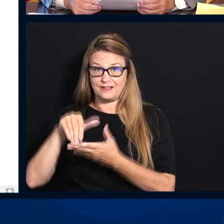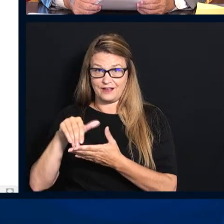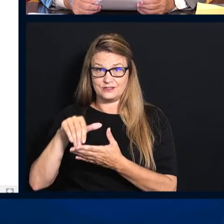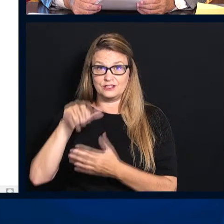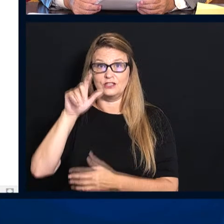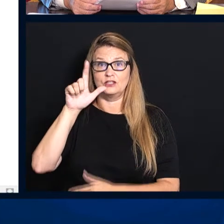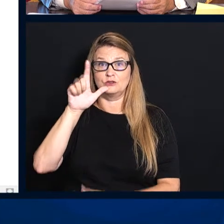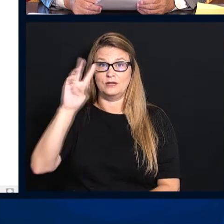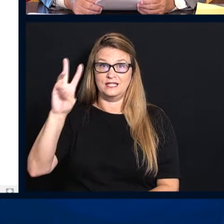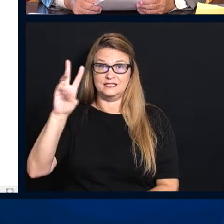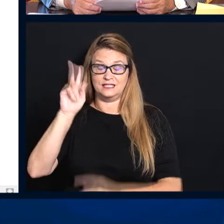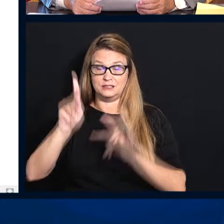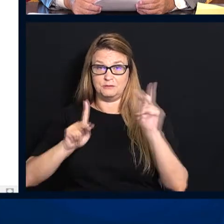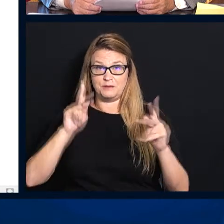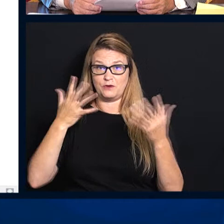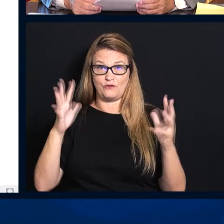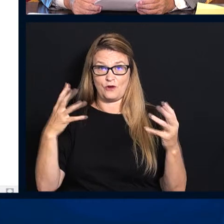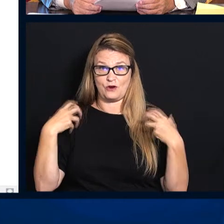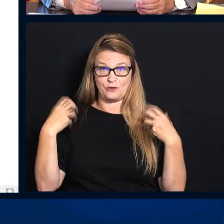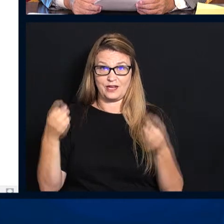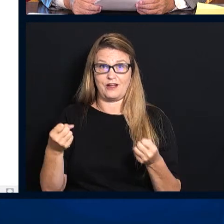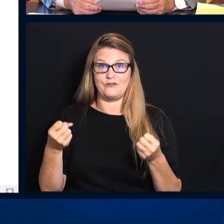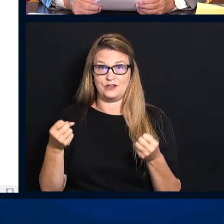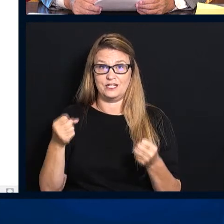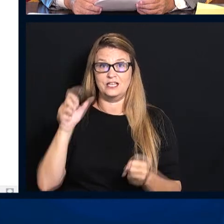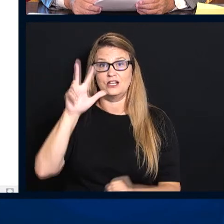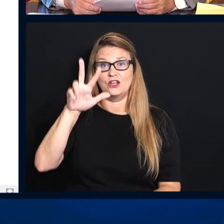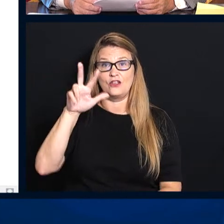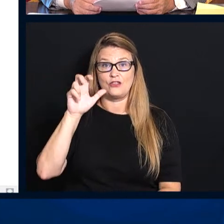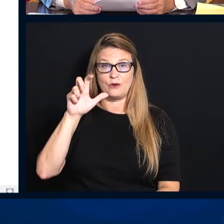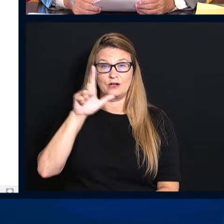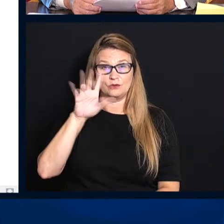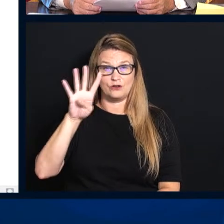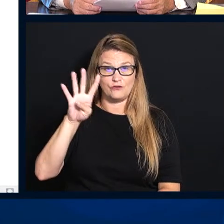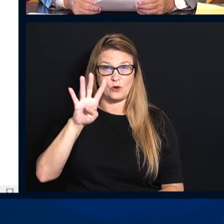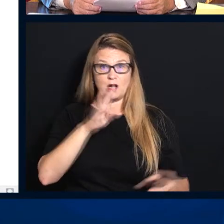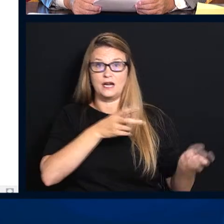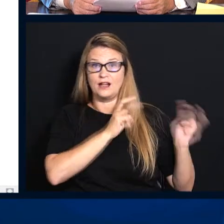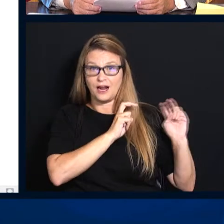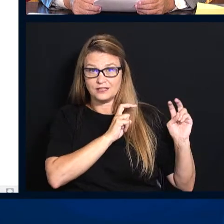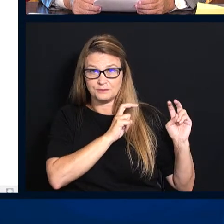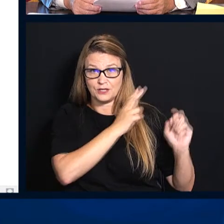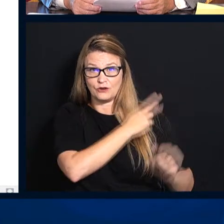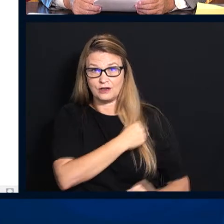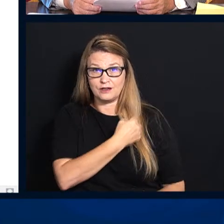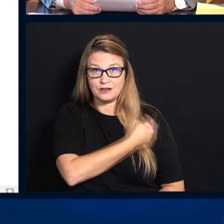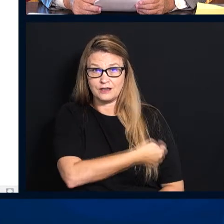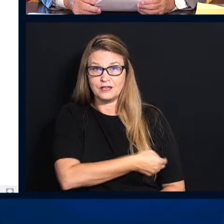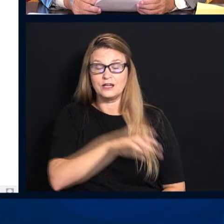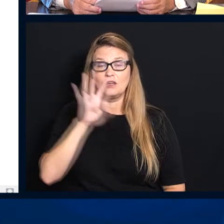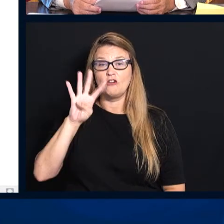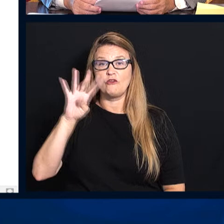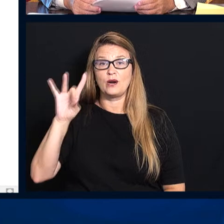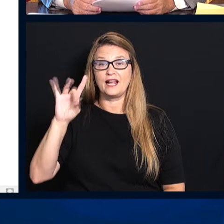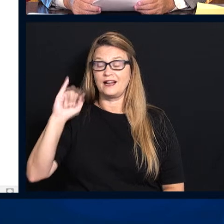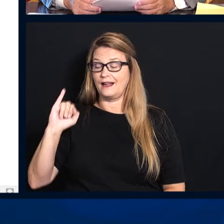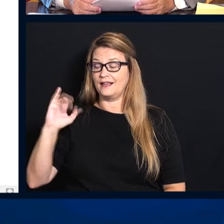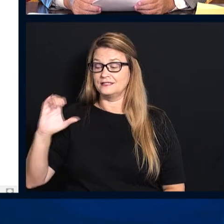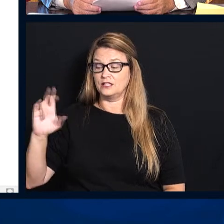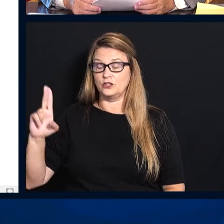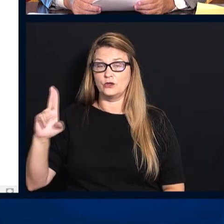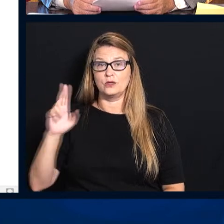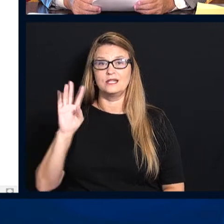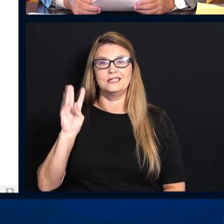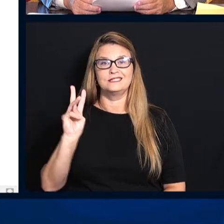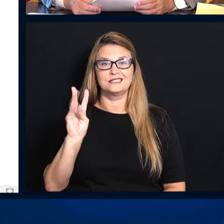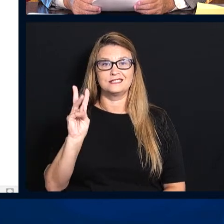548,026 people have recovered from COVID, 324 in the hospitals, 48 that are on ICU units, and